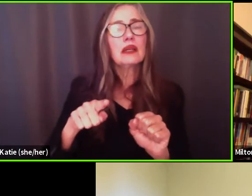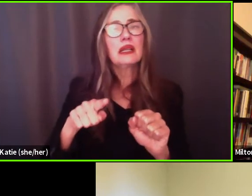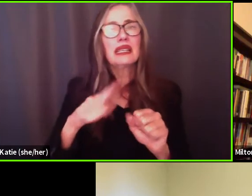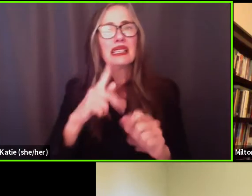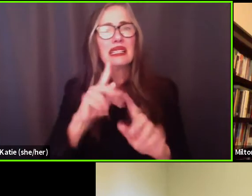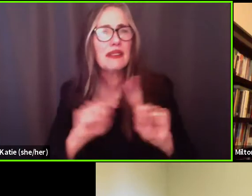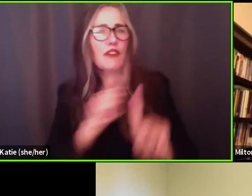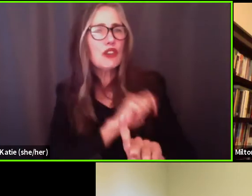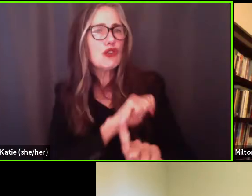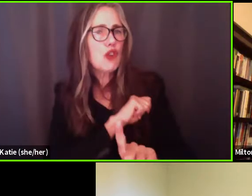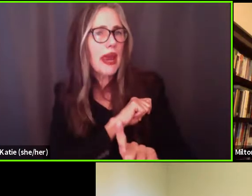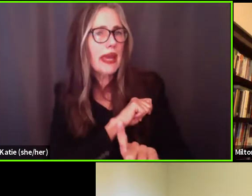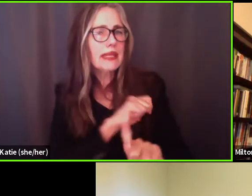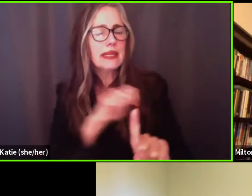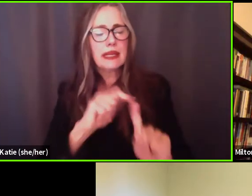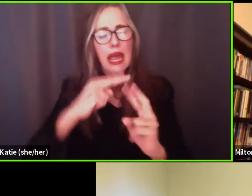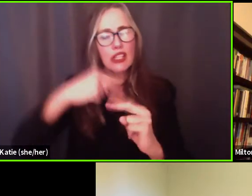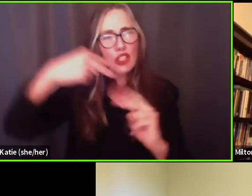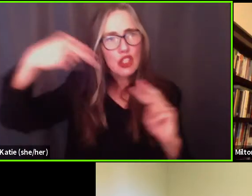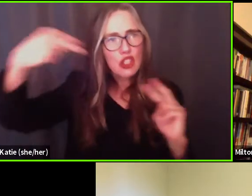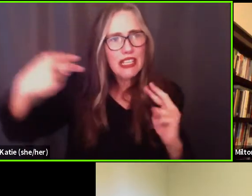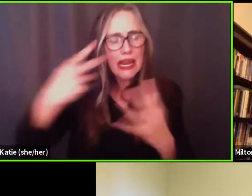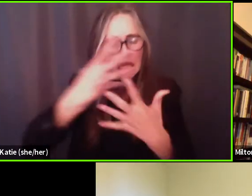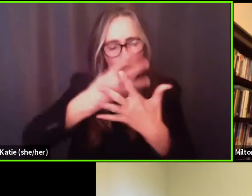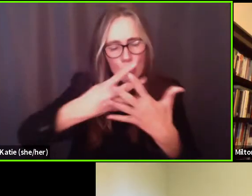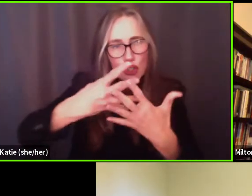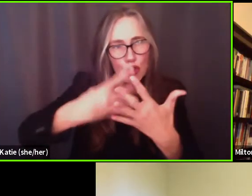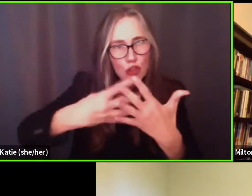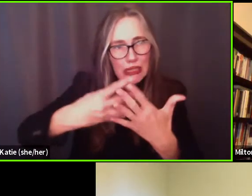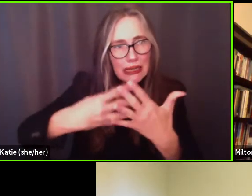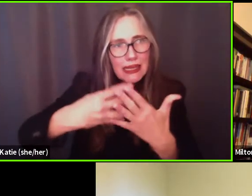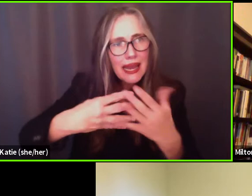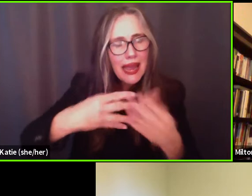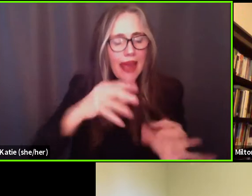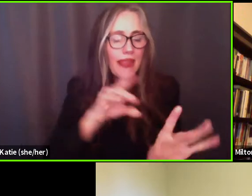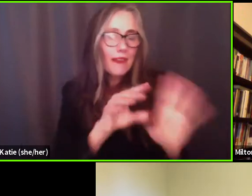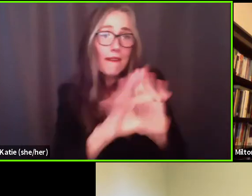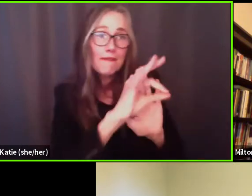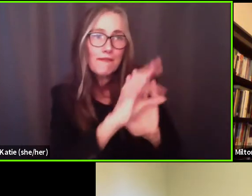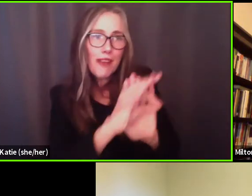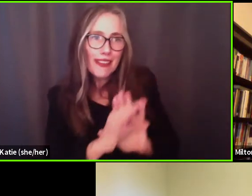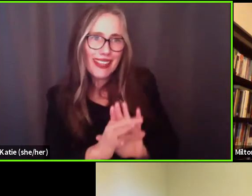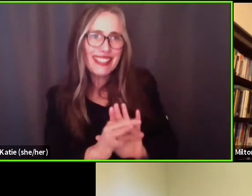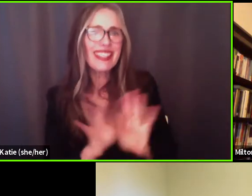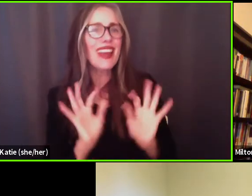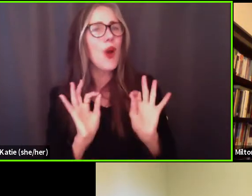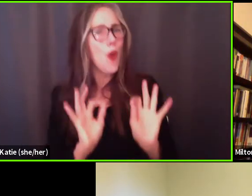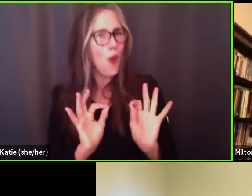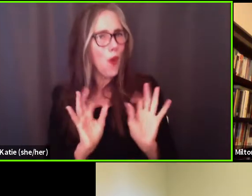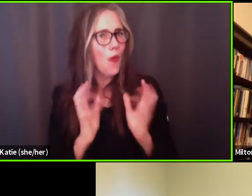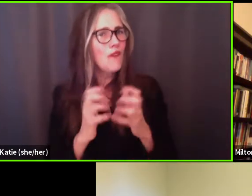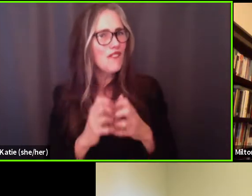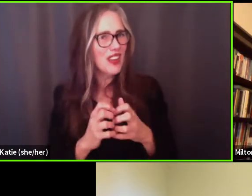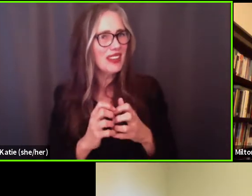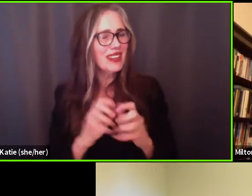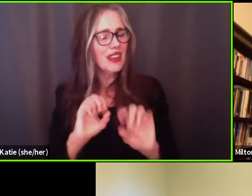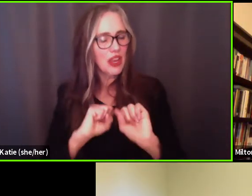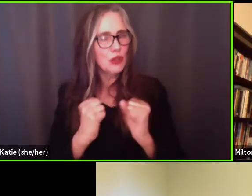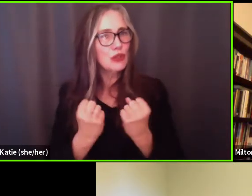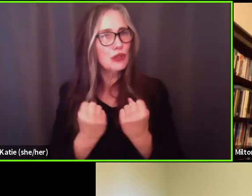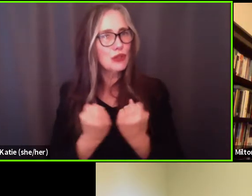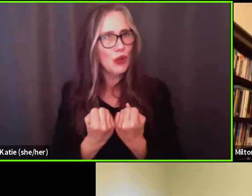um outcomes that align with their social and political progress right and so that is a deeply eugenic